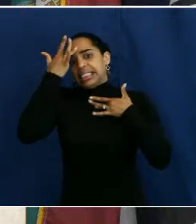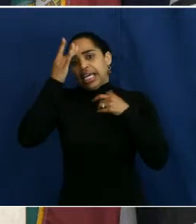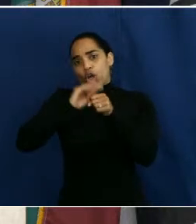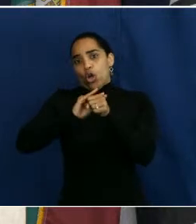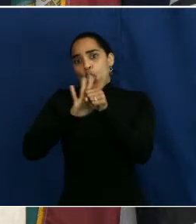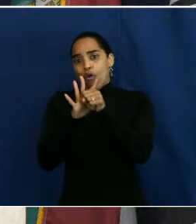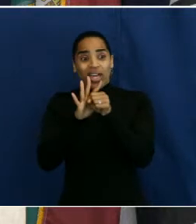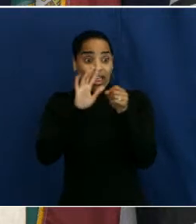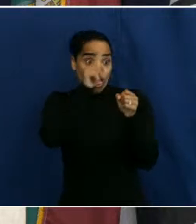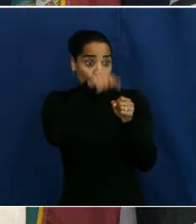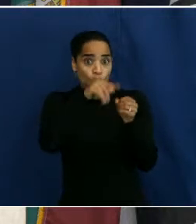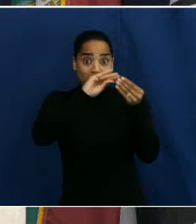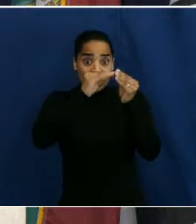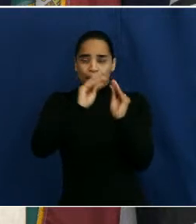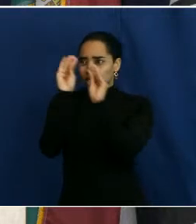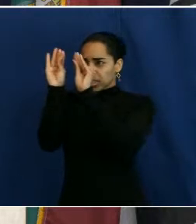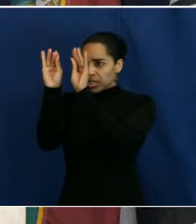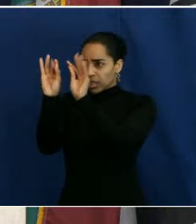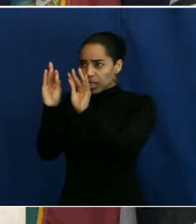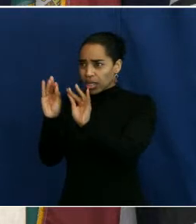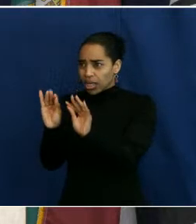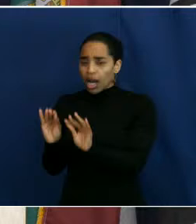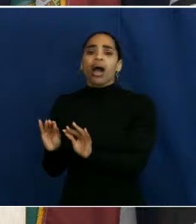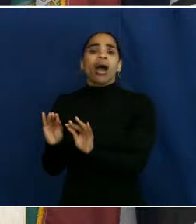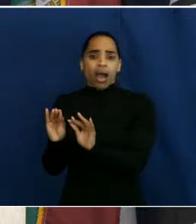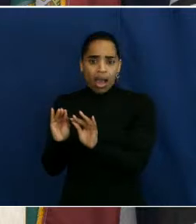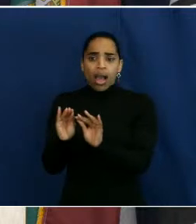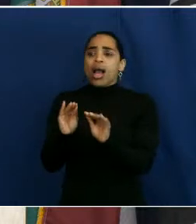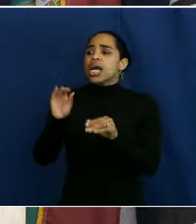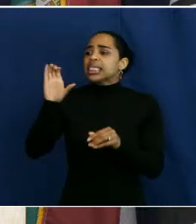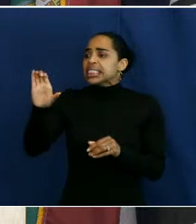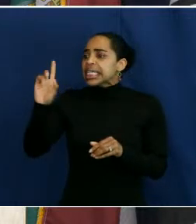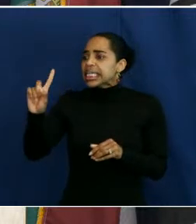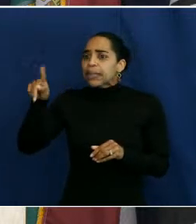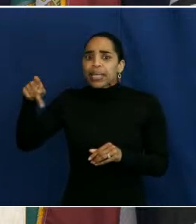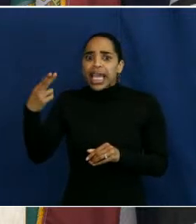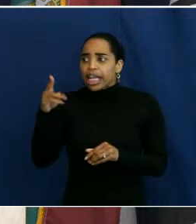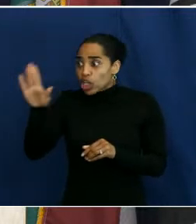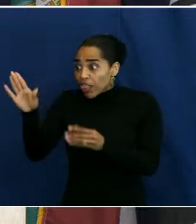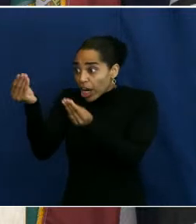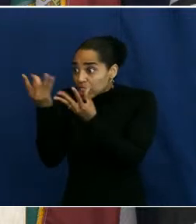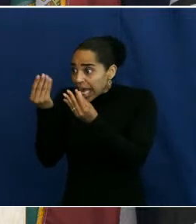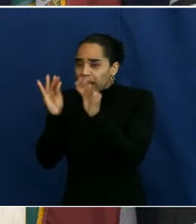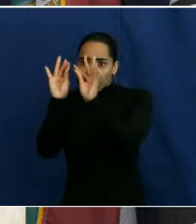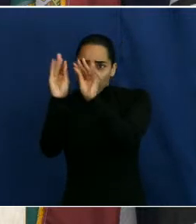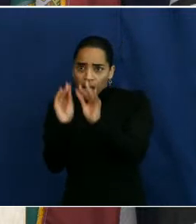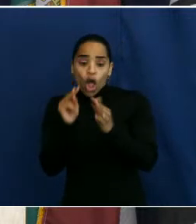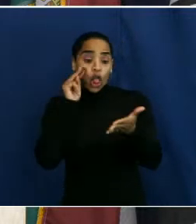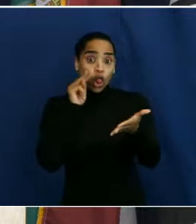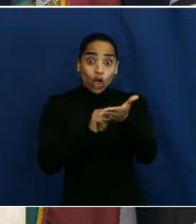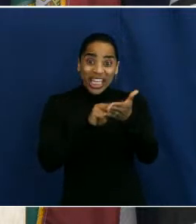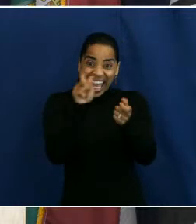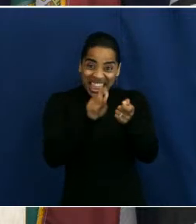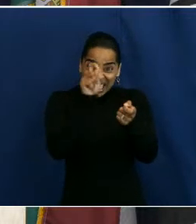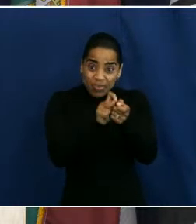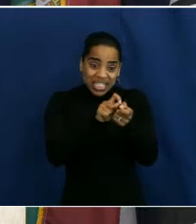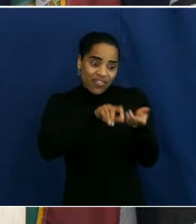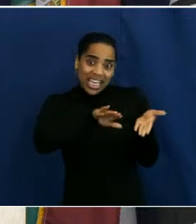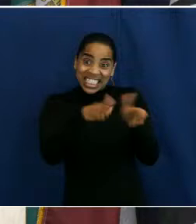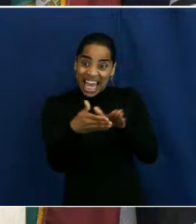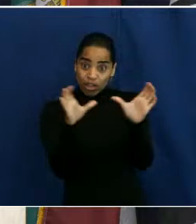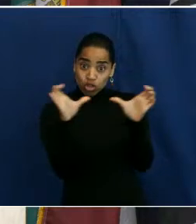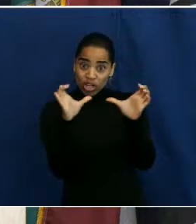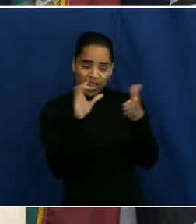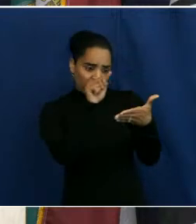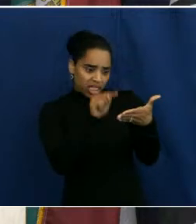of working through some of that data, receiving data from CDPH, reviewing death certificates and other information, there's been, I